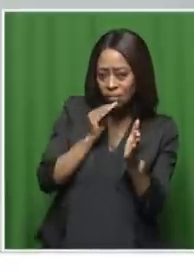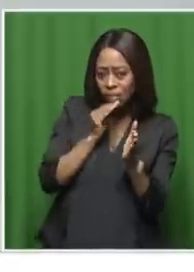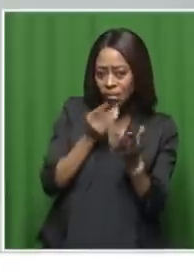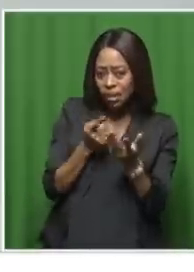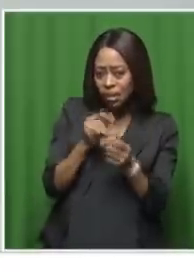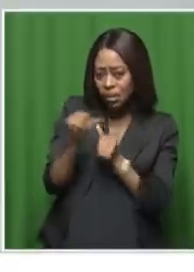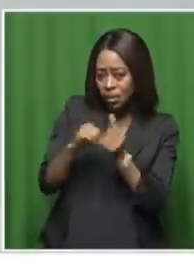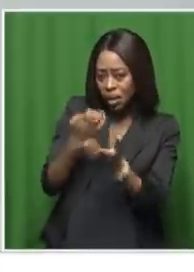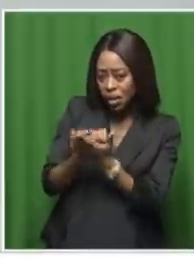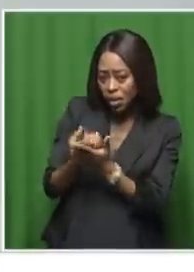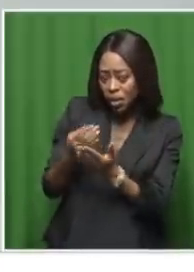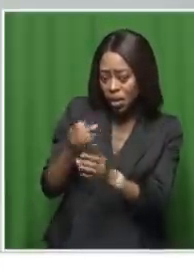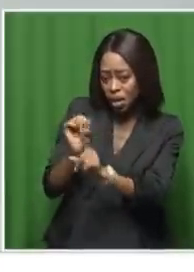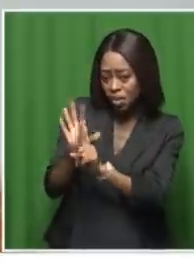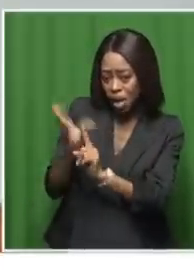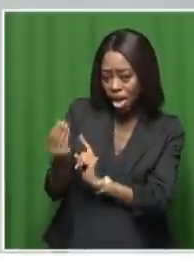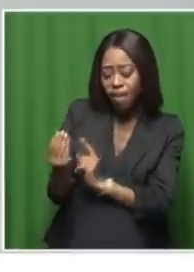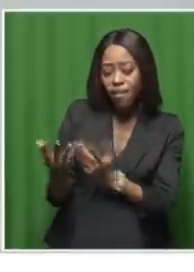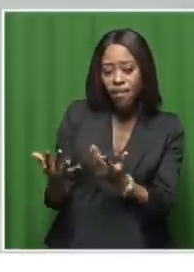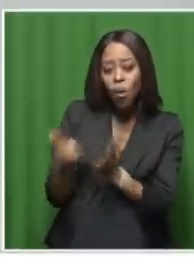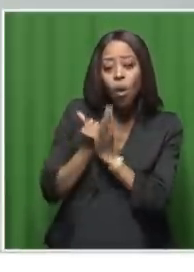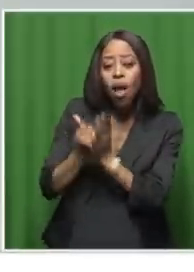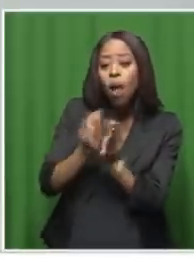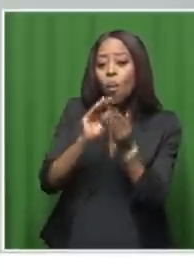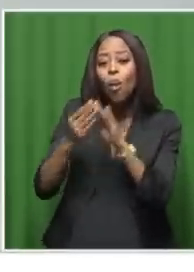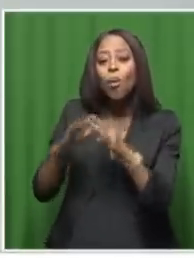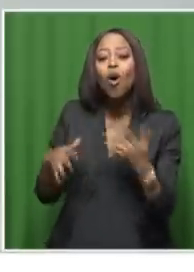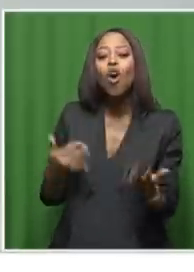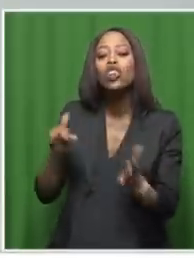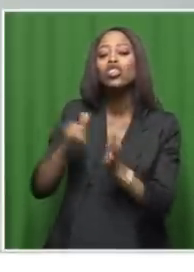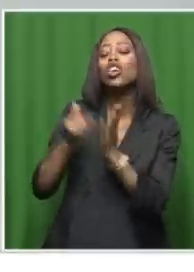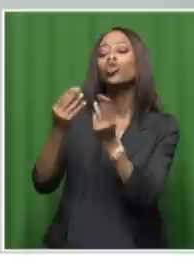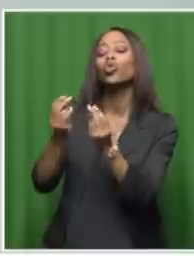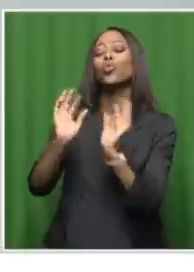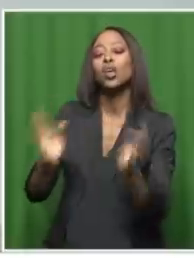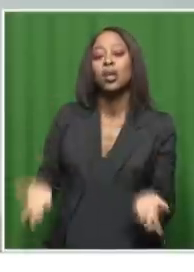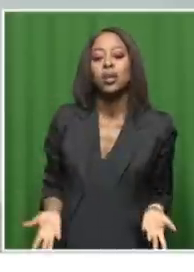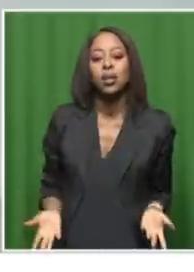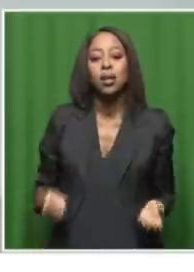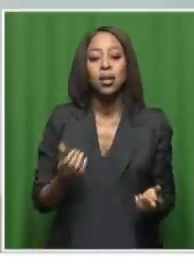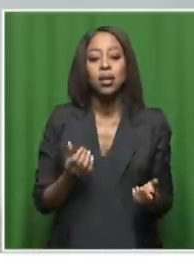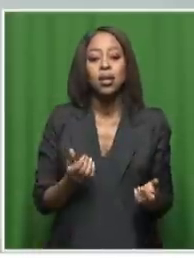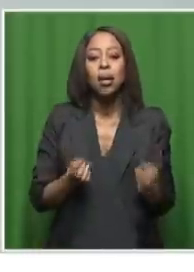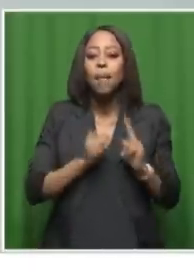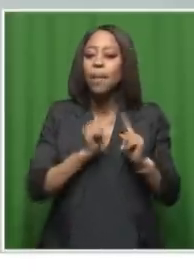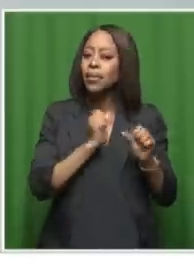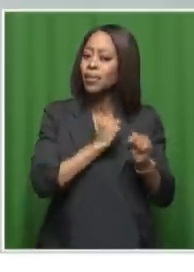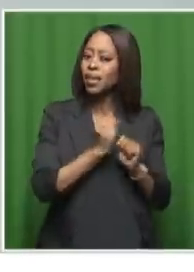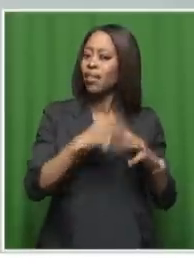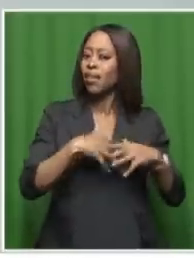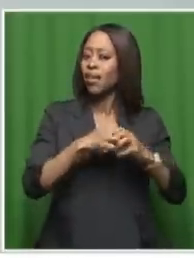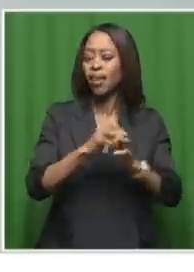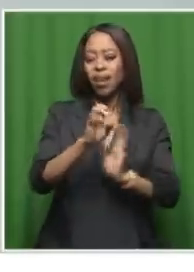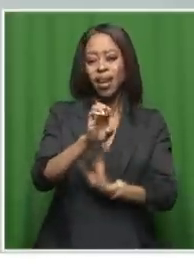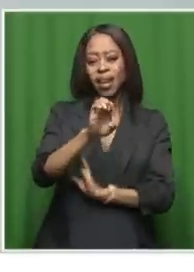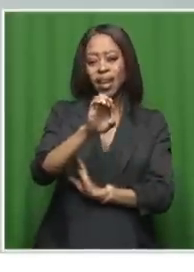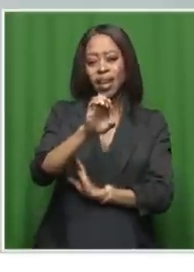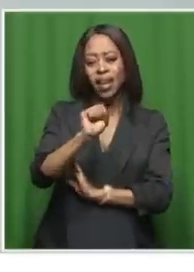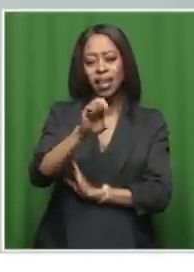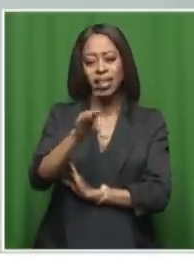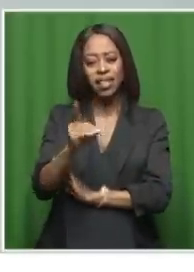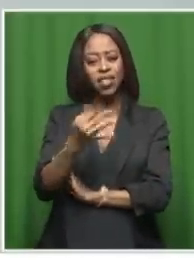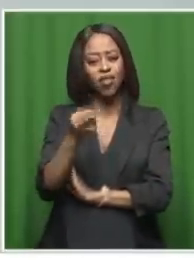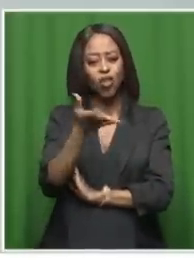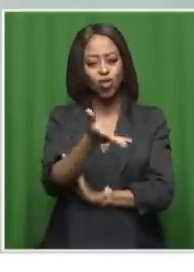any socioeconomic impact on this? Yes, we're not saying those things must not be done, but we did not come up with ESD for that.